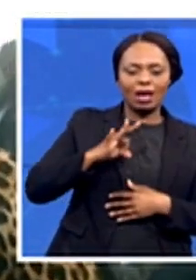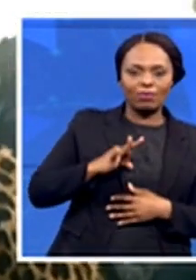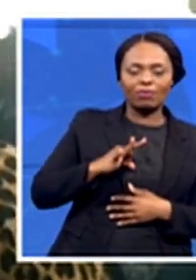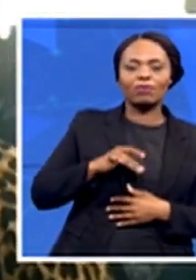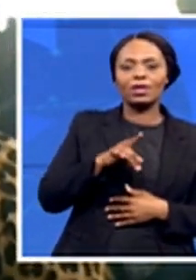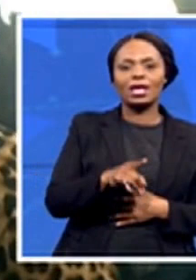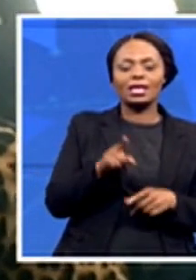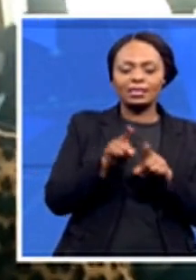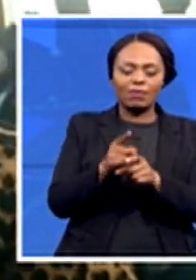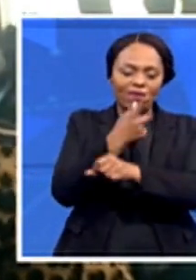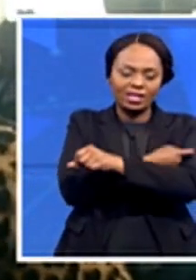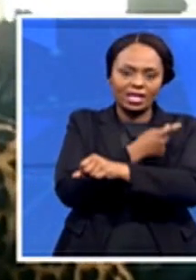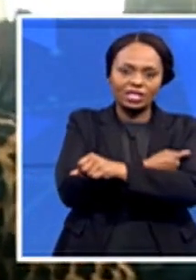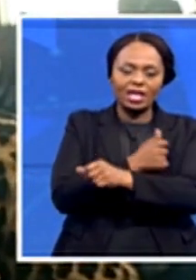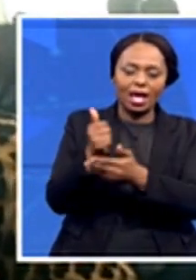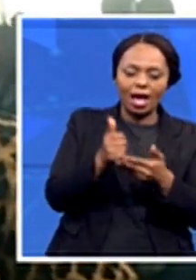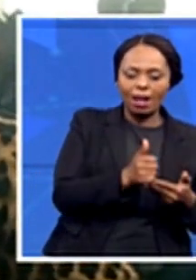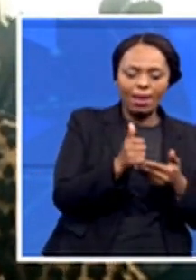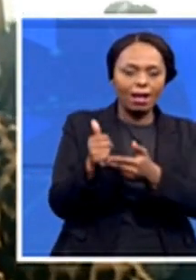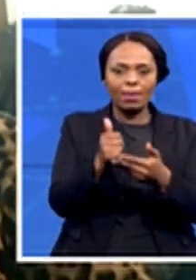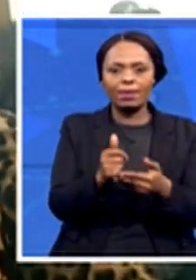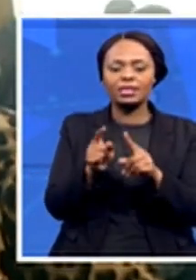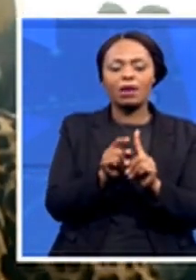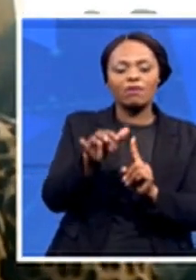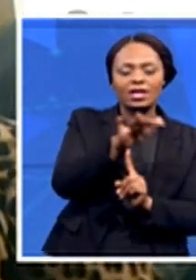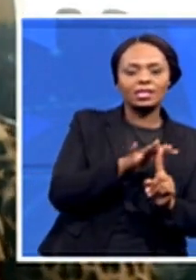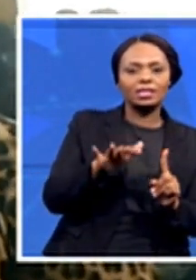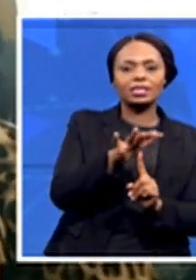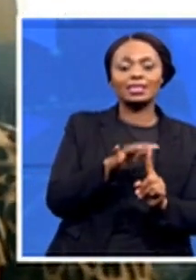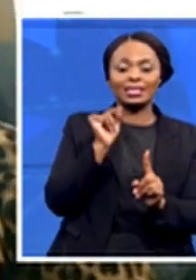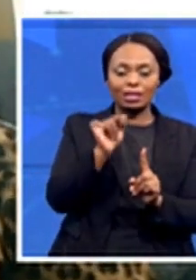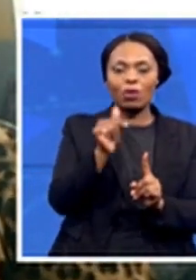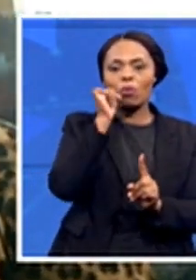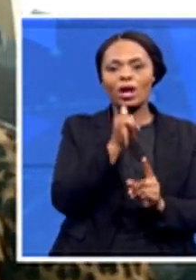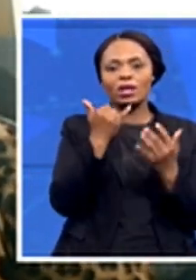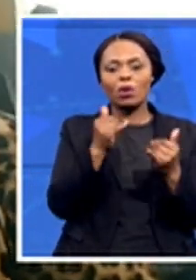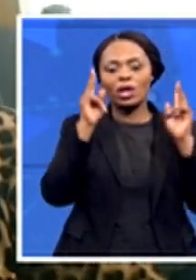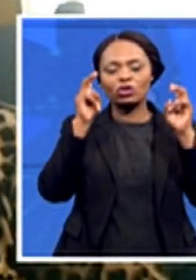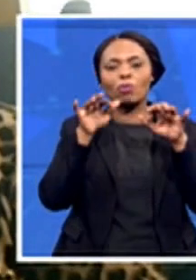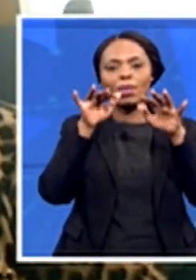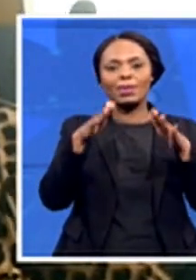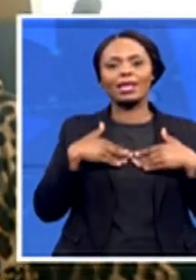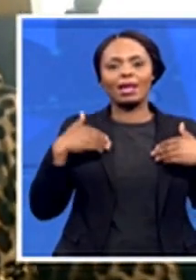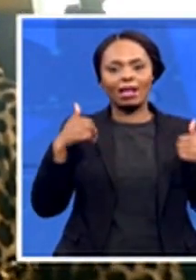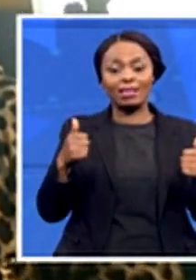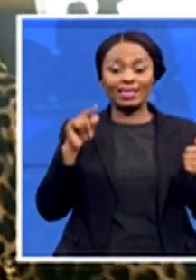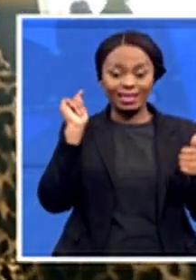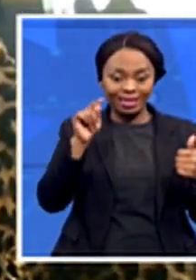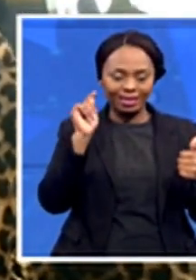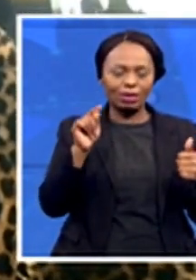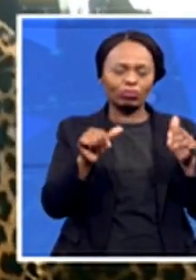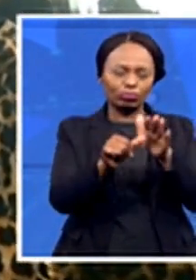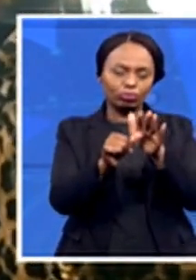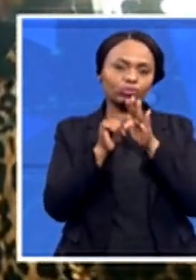at our facilities, because it is only when we deal with the issues of public health that we'll be able to defeat the COVID-19.